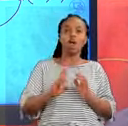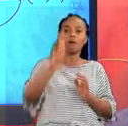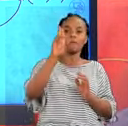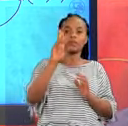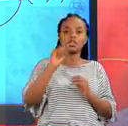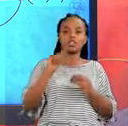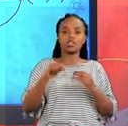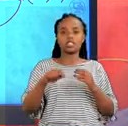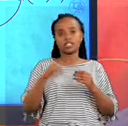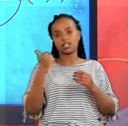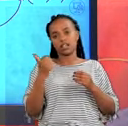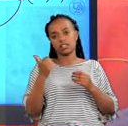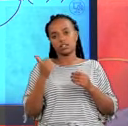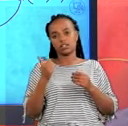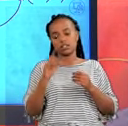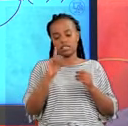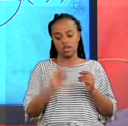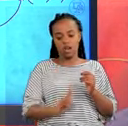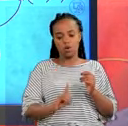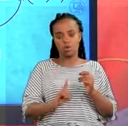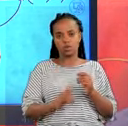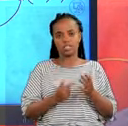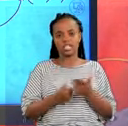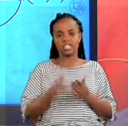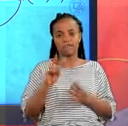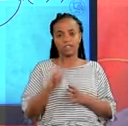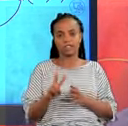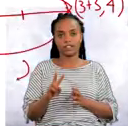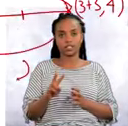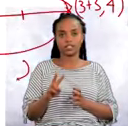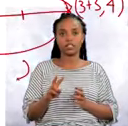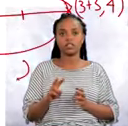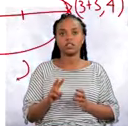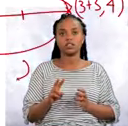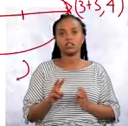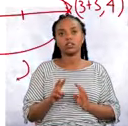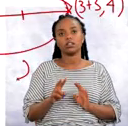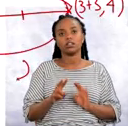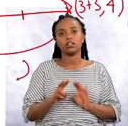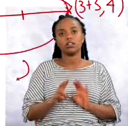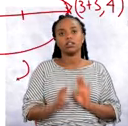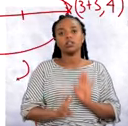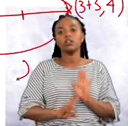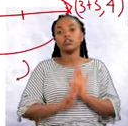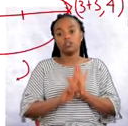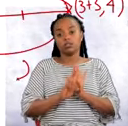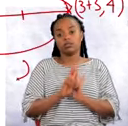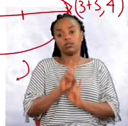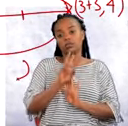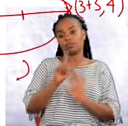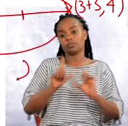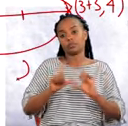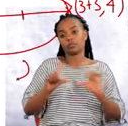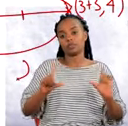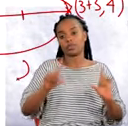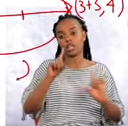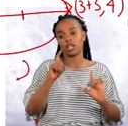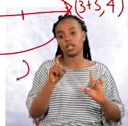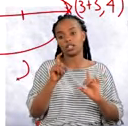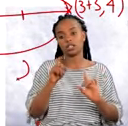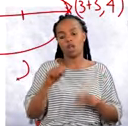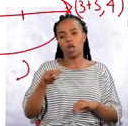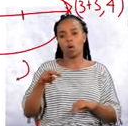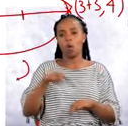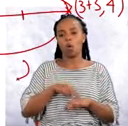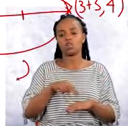3,5. The other one, these vertices is a vertical line. X coordinate